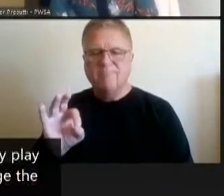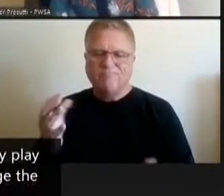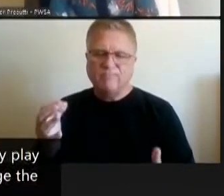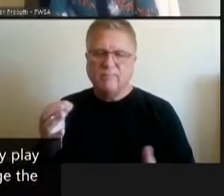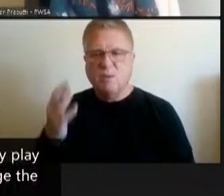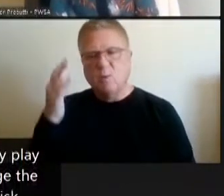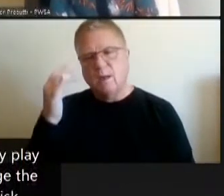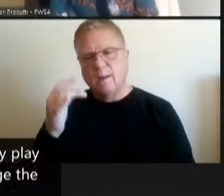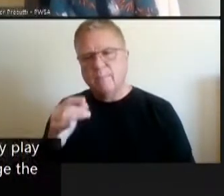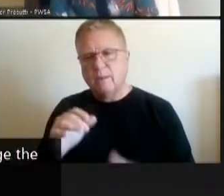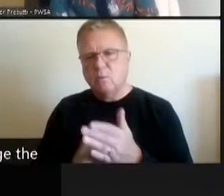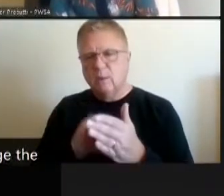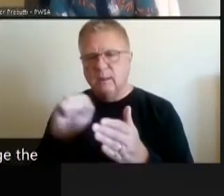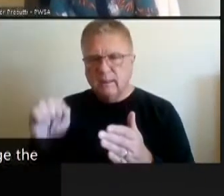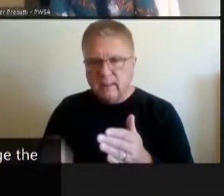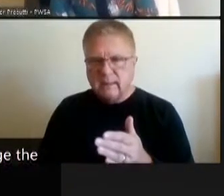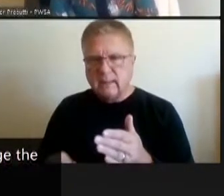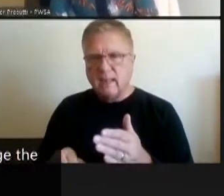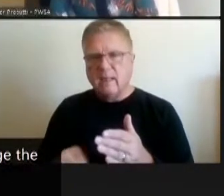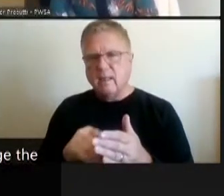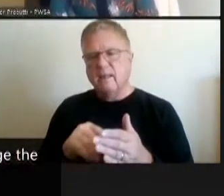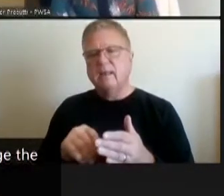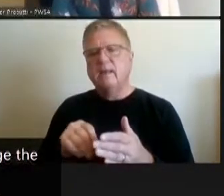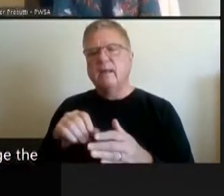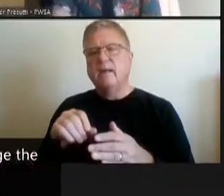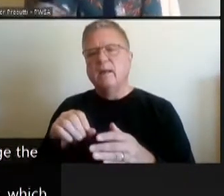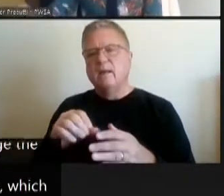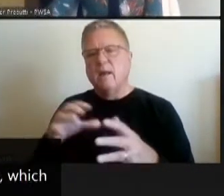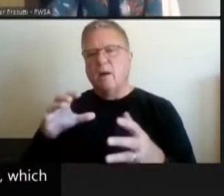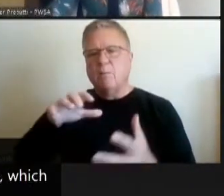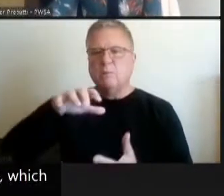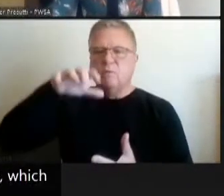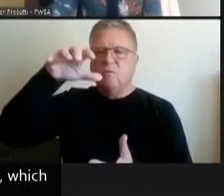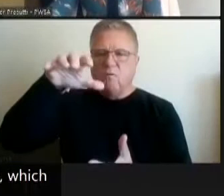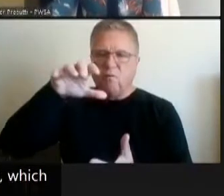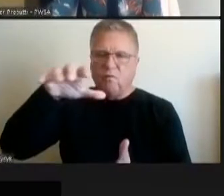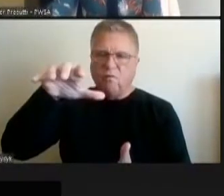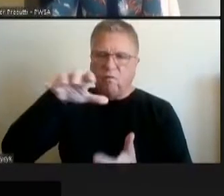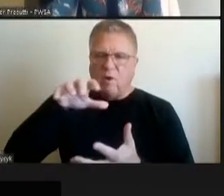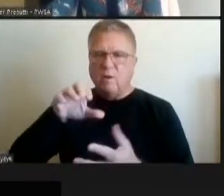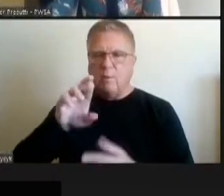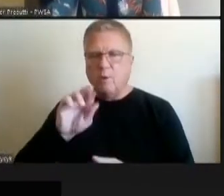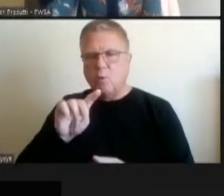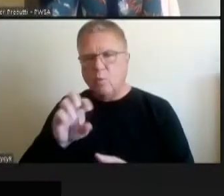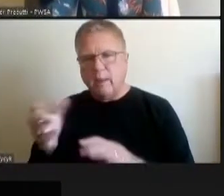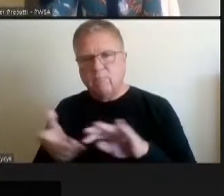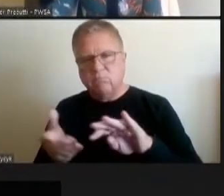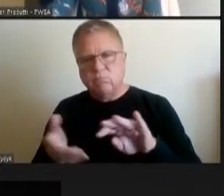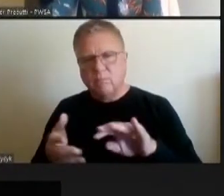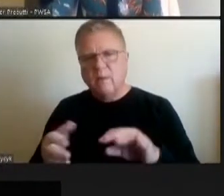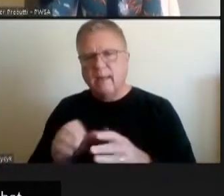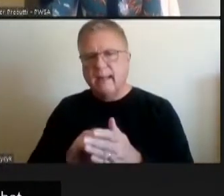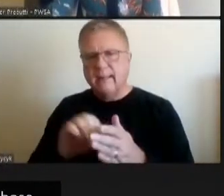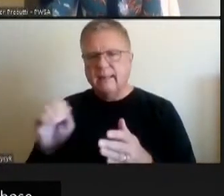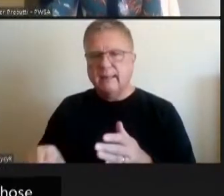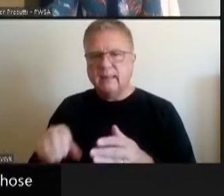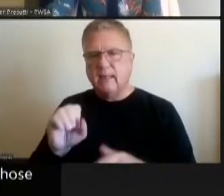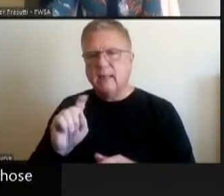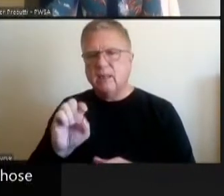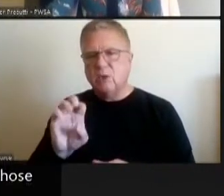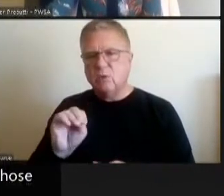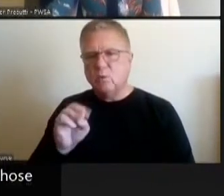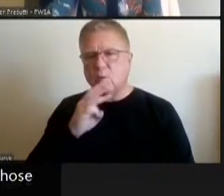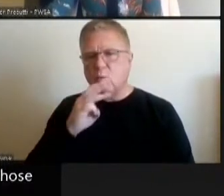are discounting what we call the volumetric rate, which are our basic charges. And we are also discounting that stormwater fee for those customers.